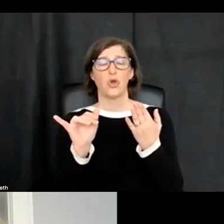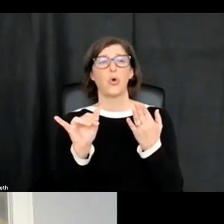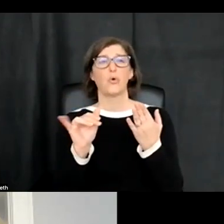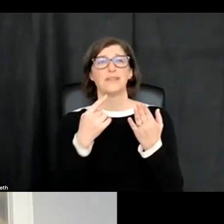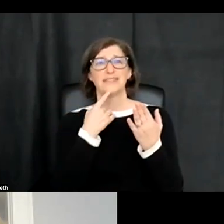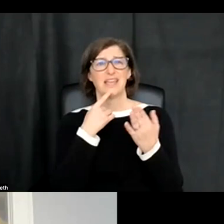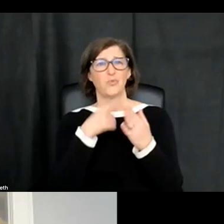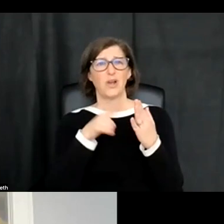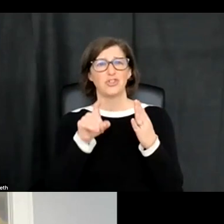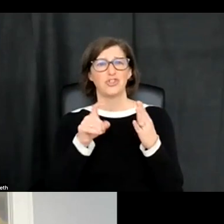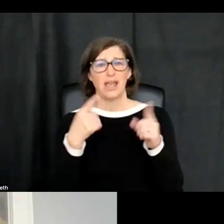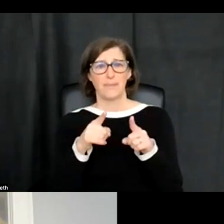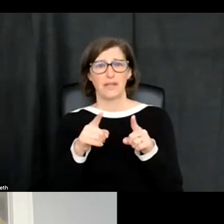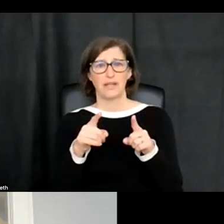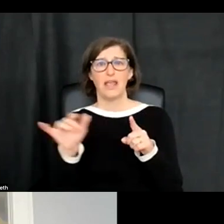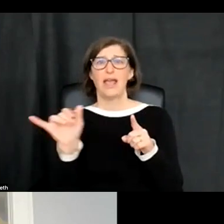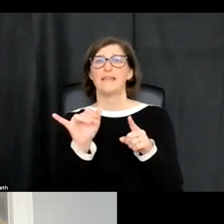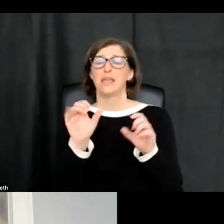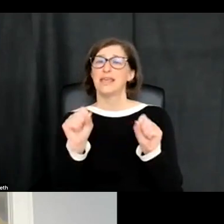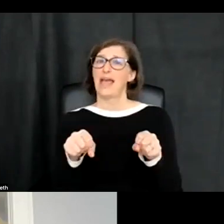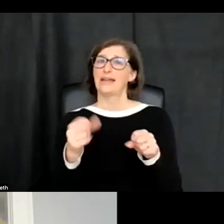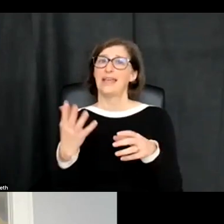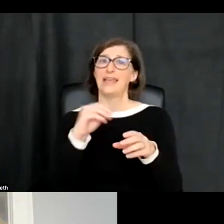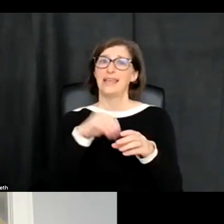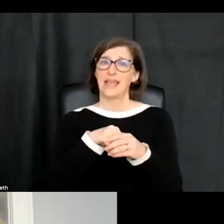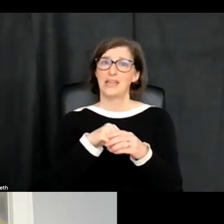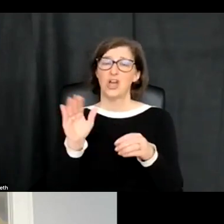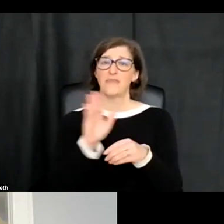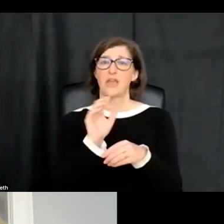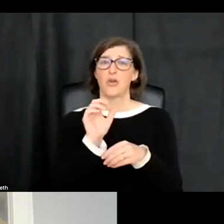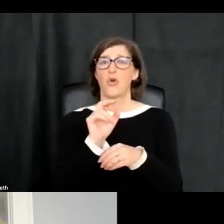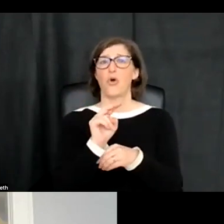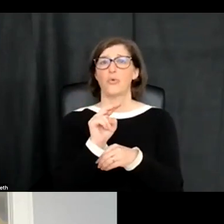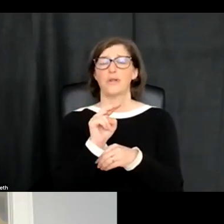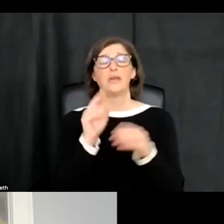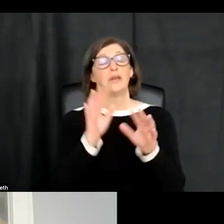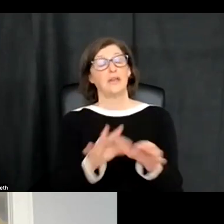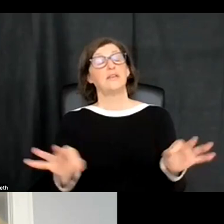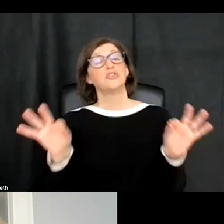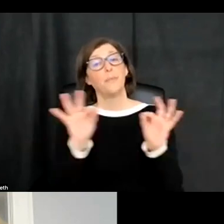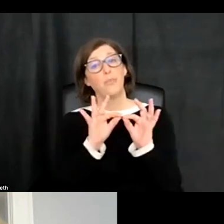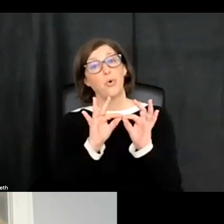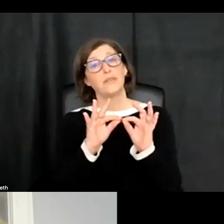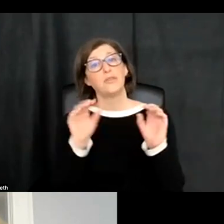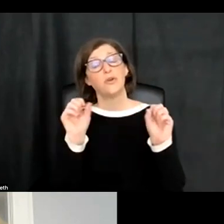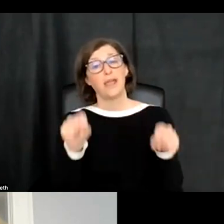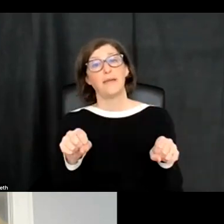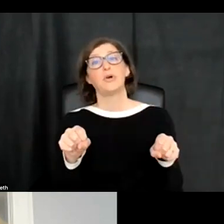done, and they are also able to engage on their own. I think it is also critical that they are able